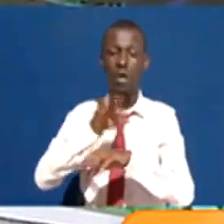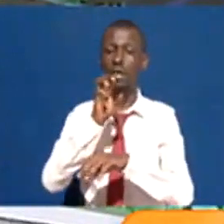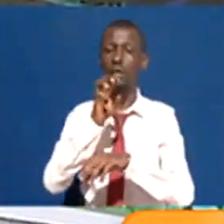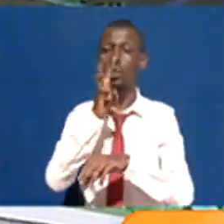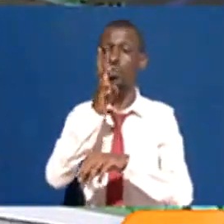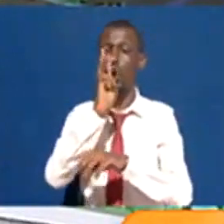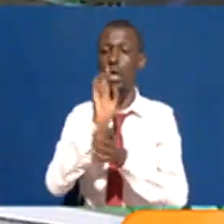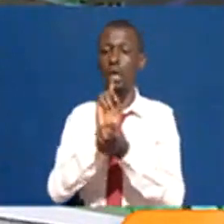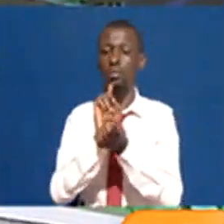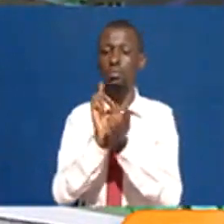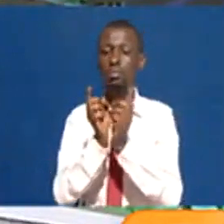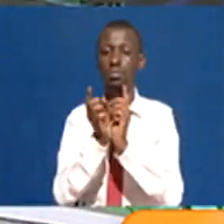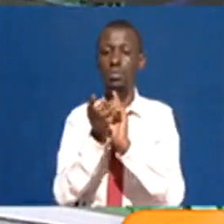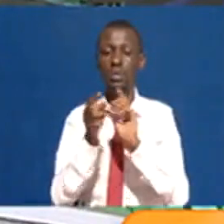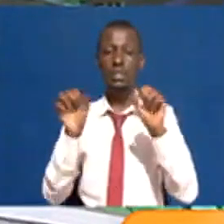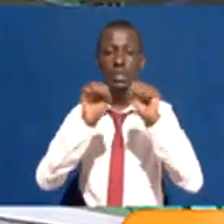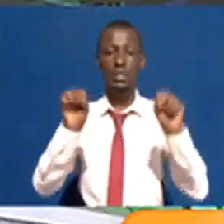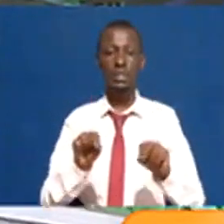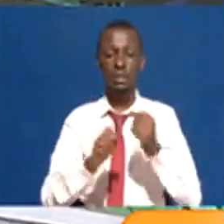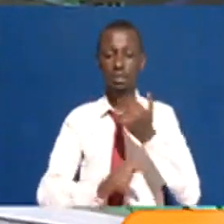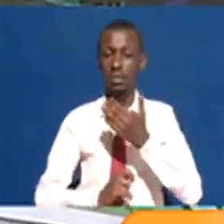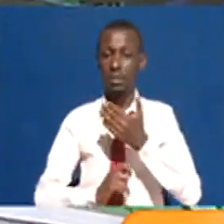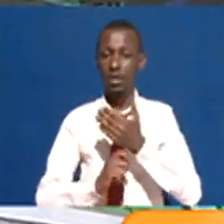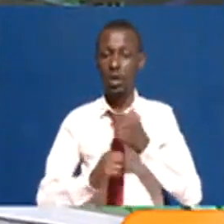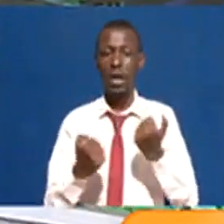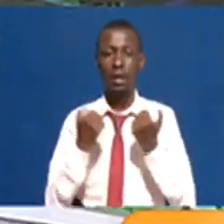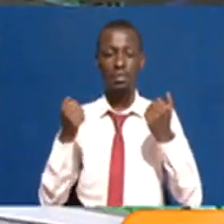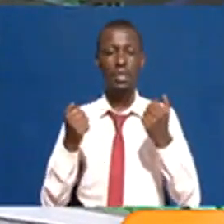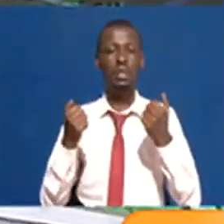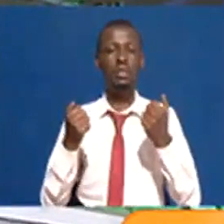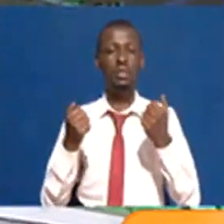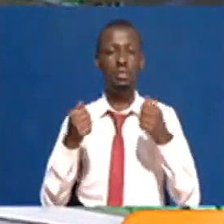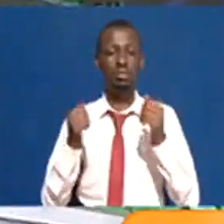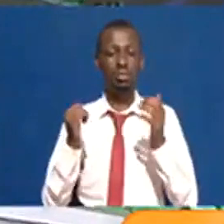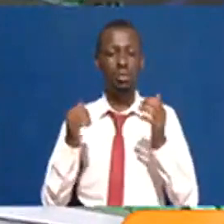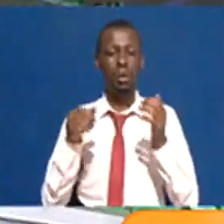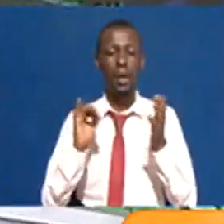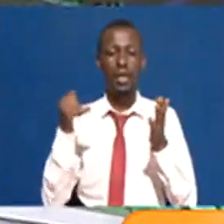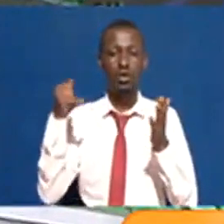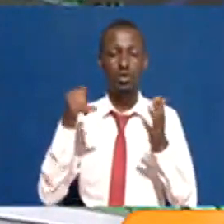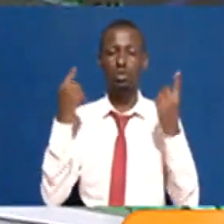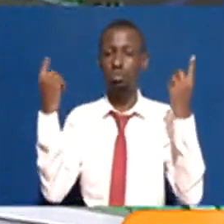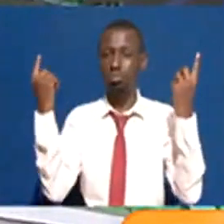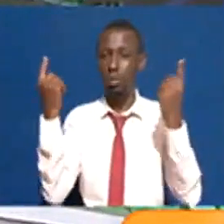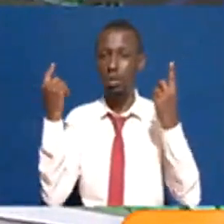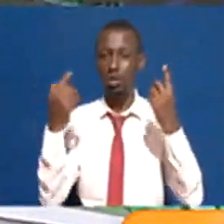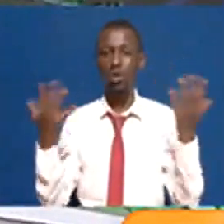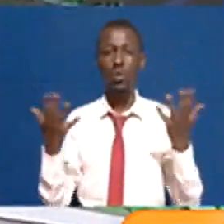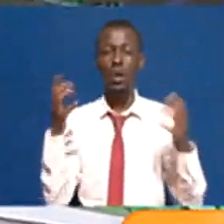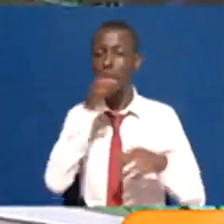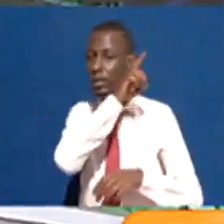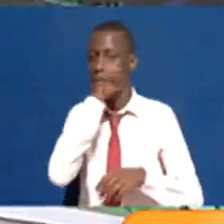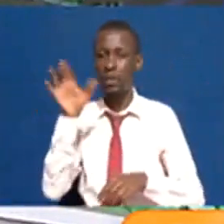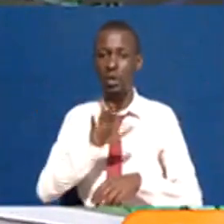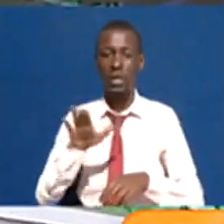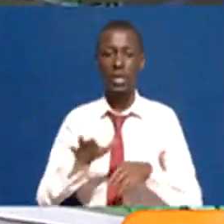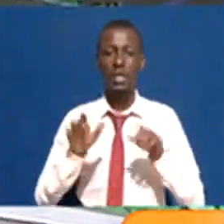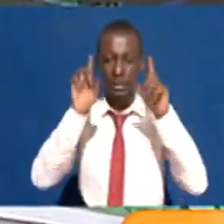technology that has been gaining traction as pastoralists hard hit by drought conditions shift to crop